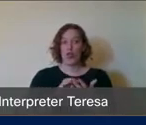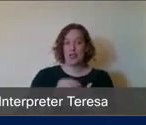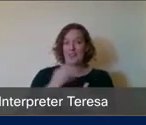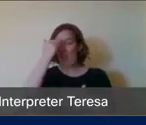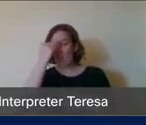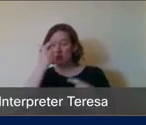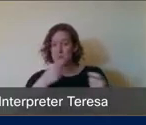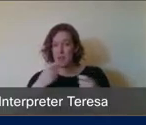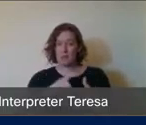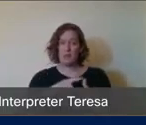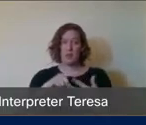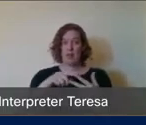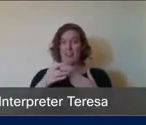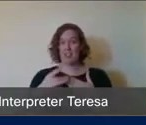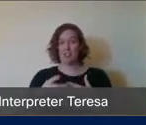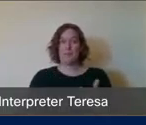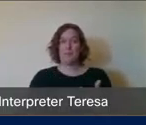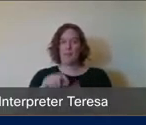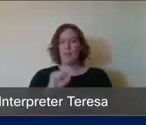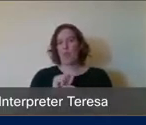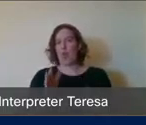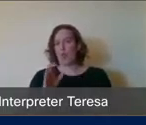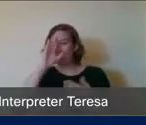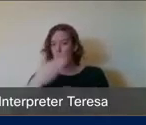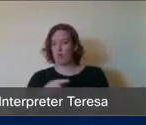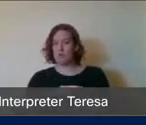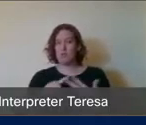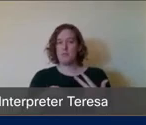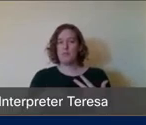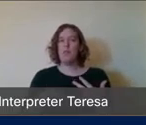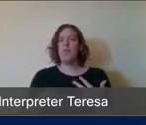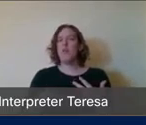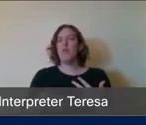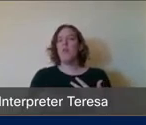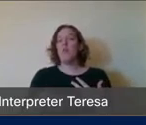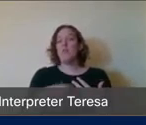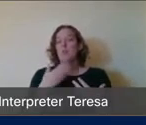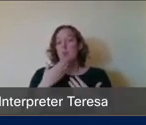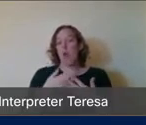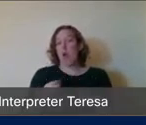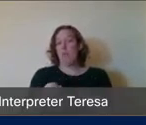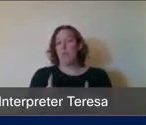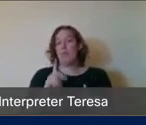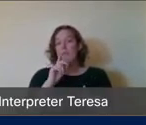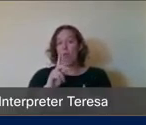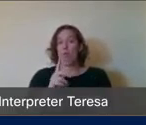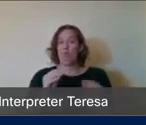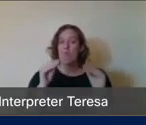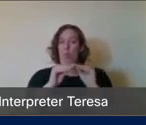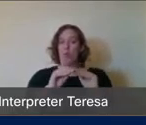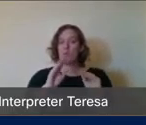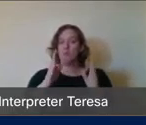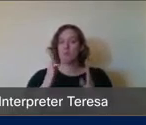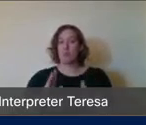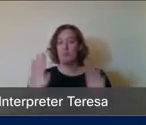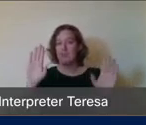management, leadership, and employee focus, which is a great opportunity for further person-centered efforts and further